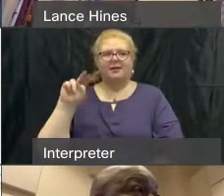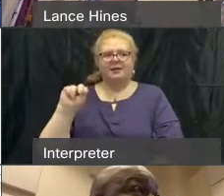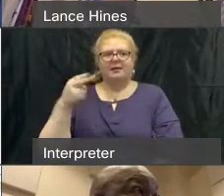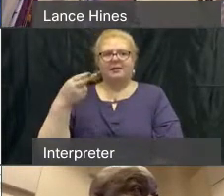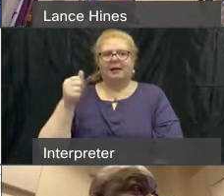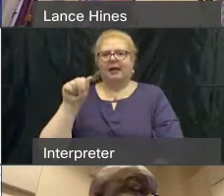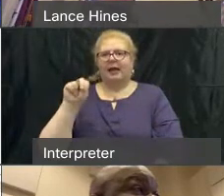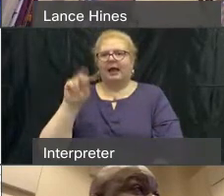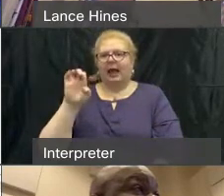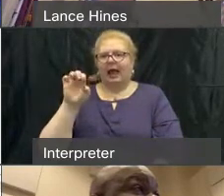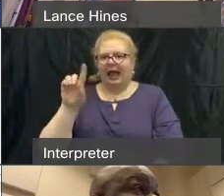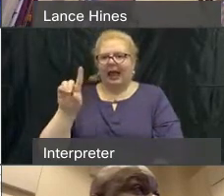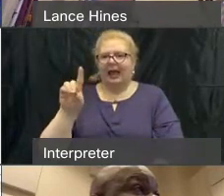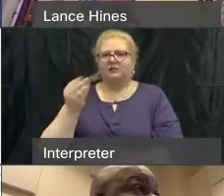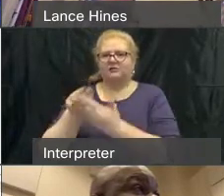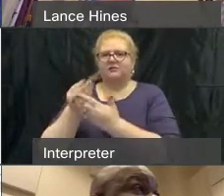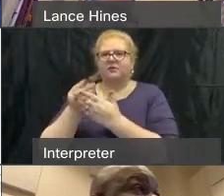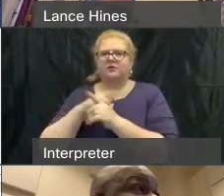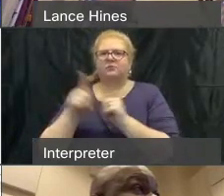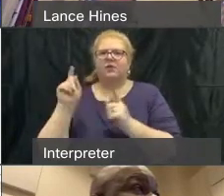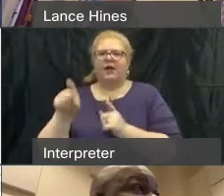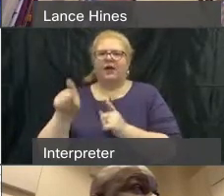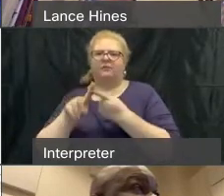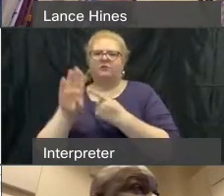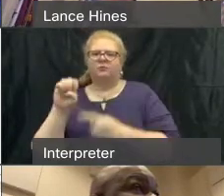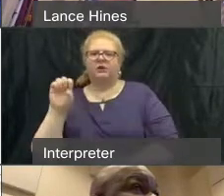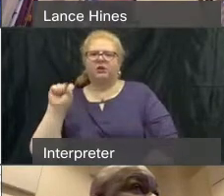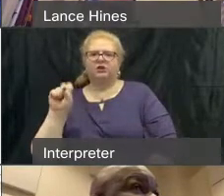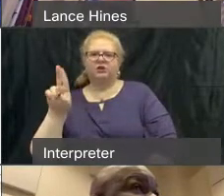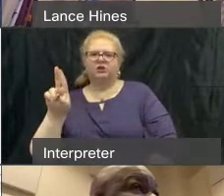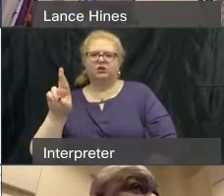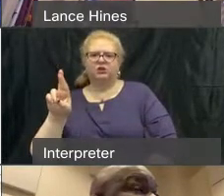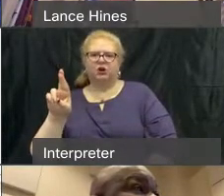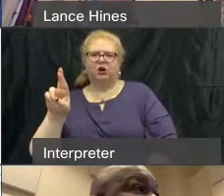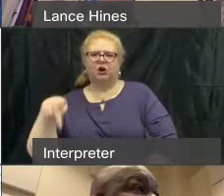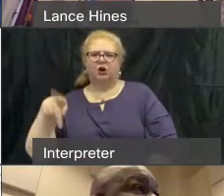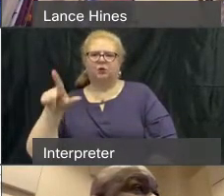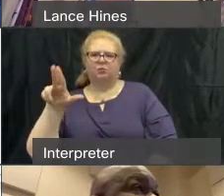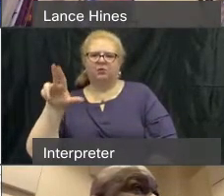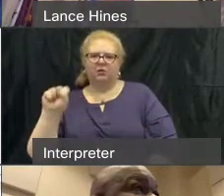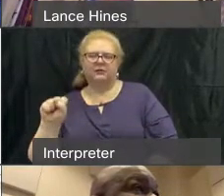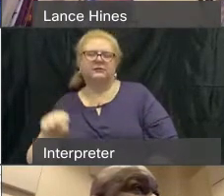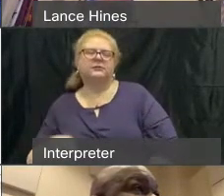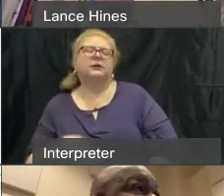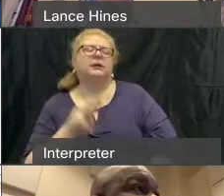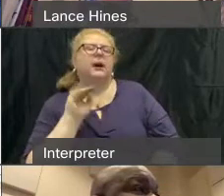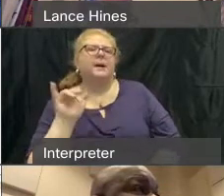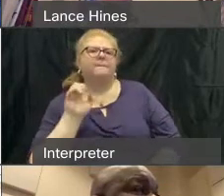they have to be surplus funds. I don't know what you're referring to.